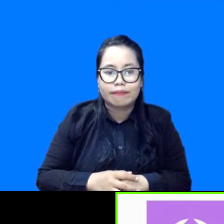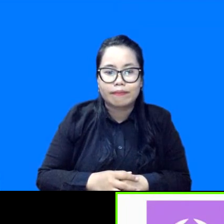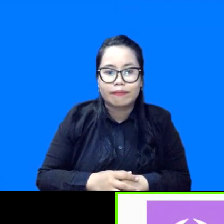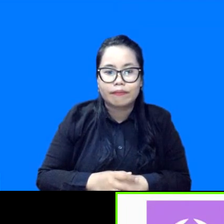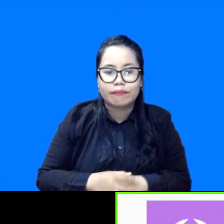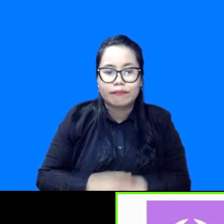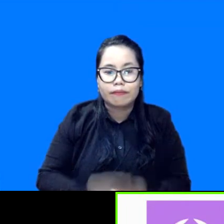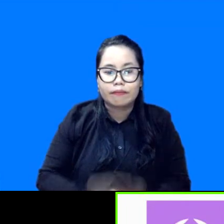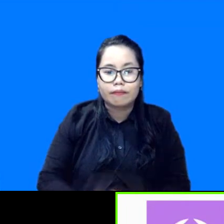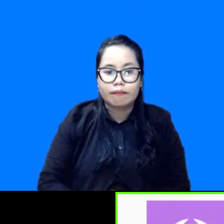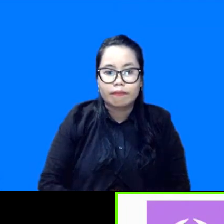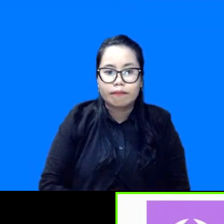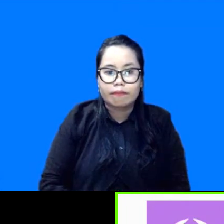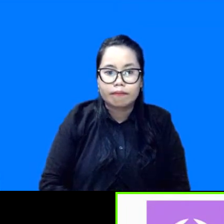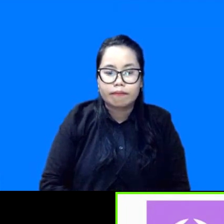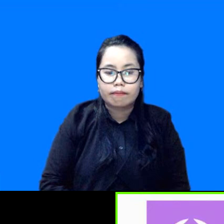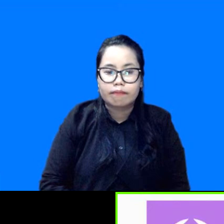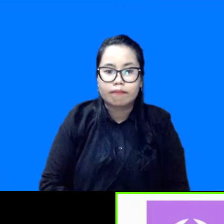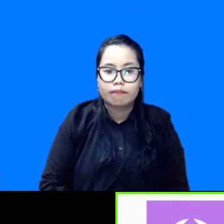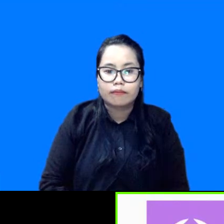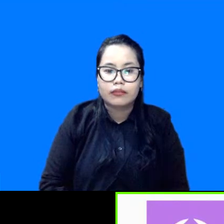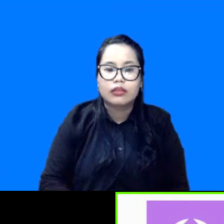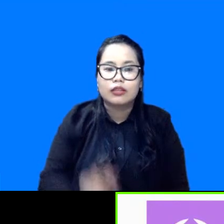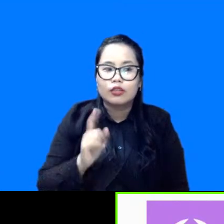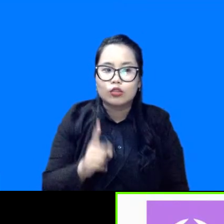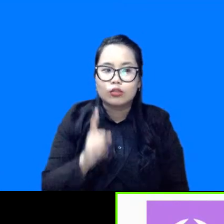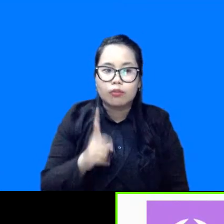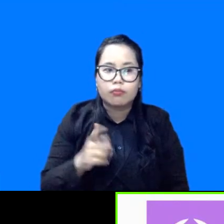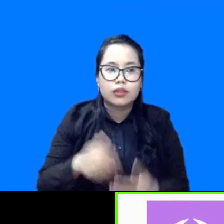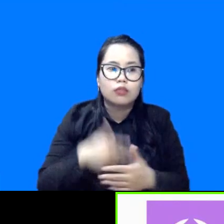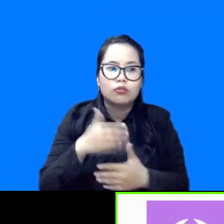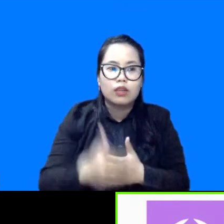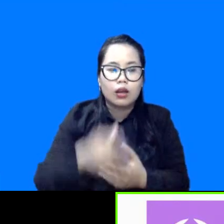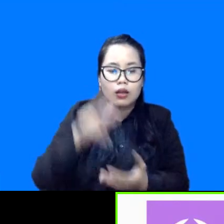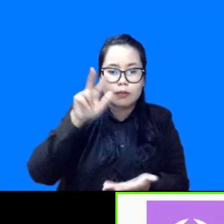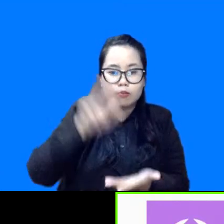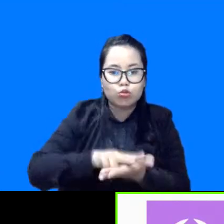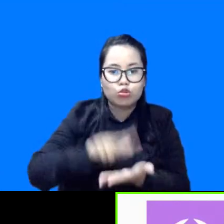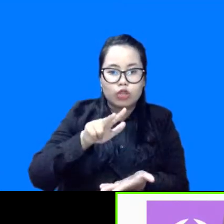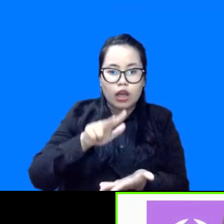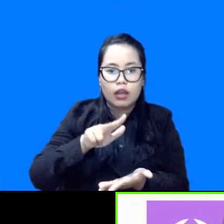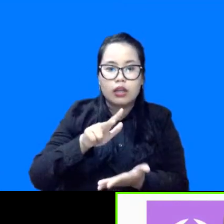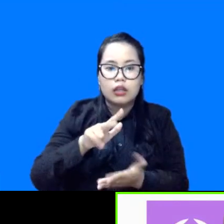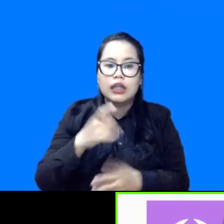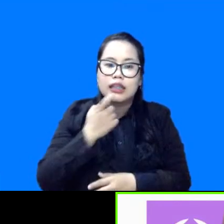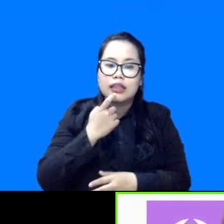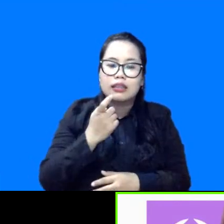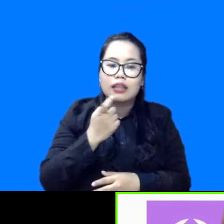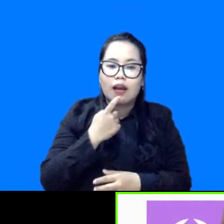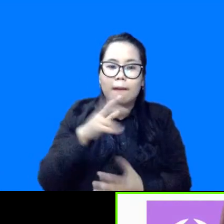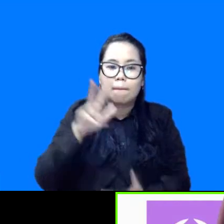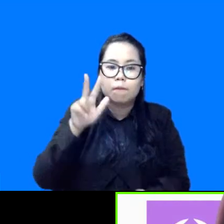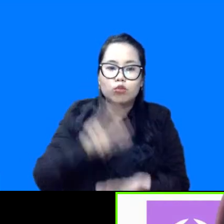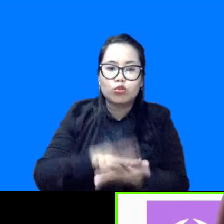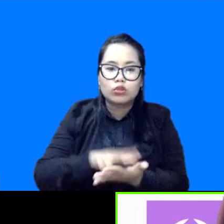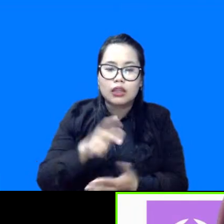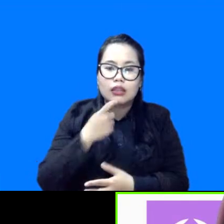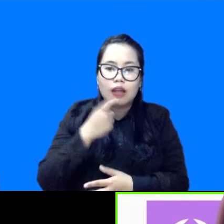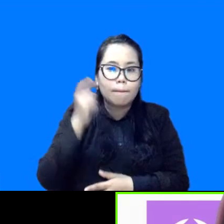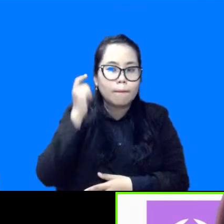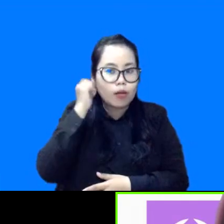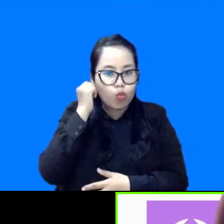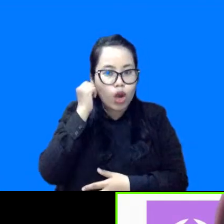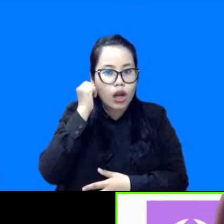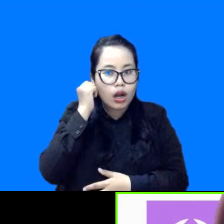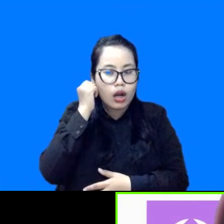by their neighbor or by the local government. So it is important to make sure that they have the